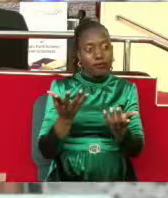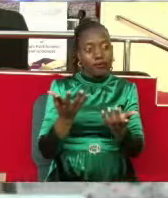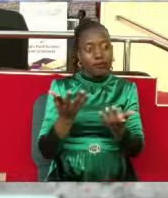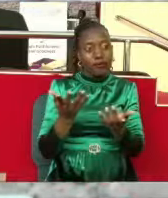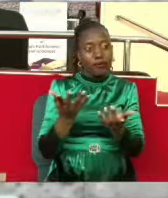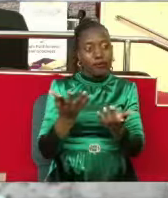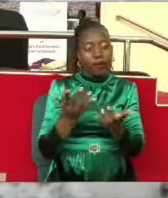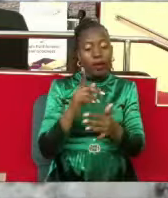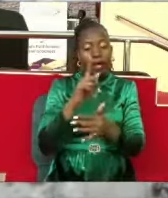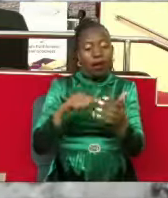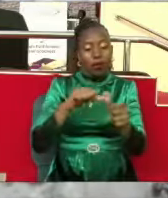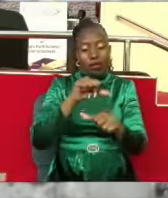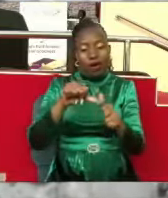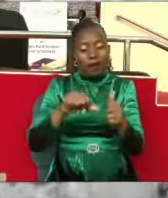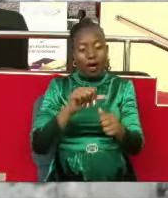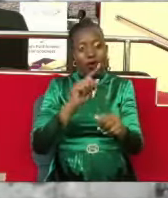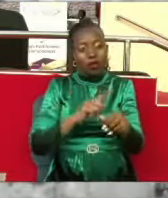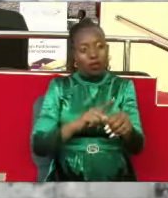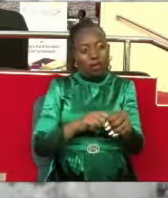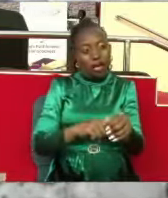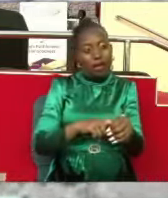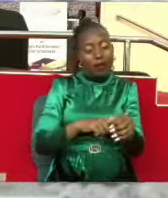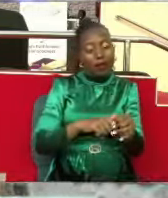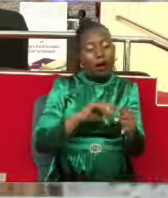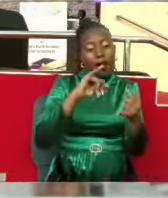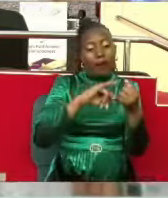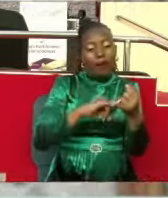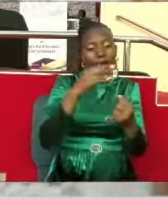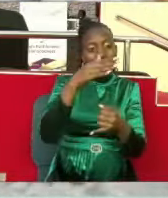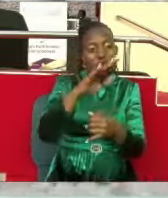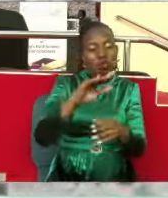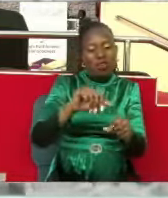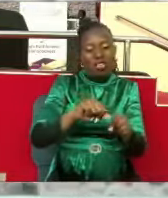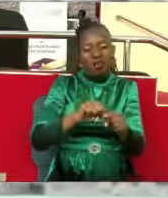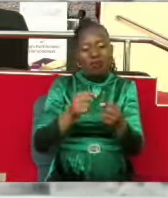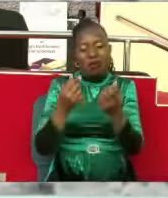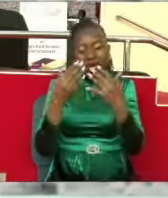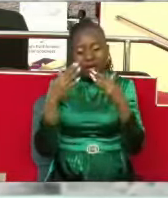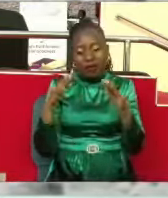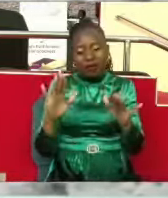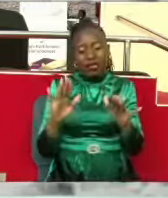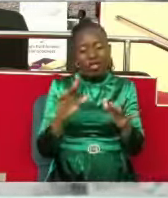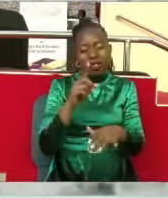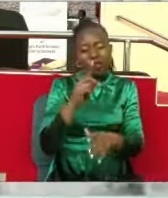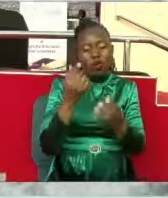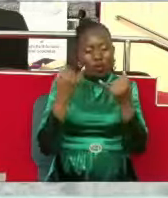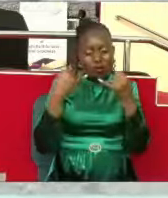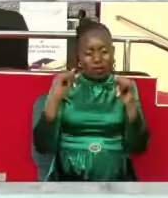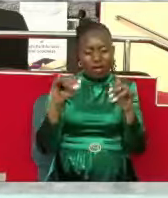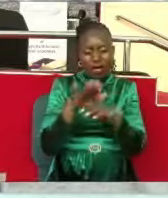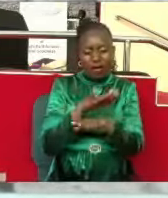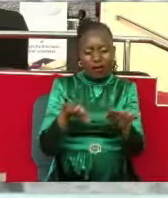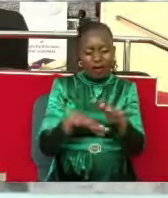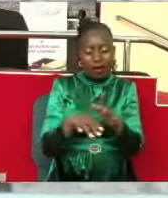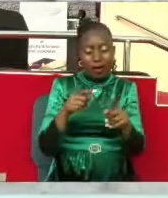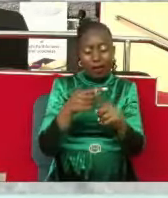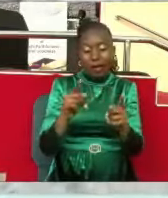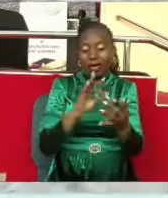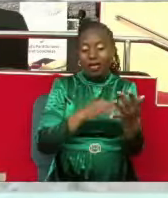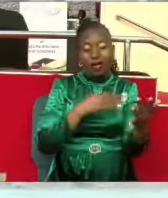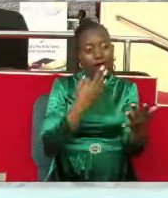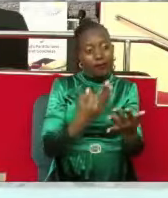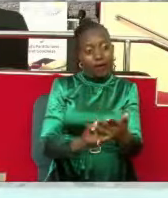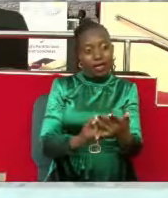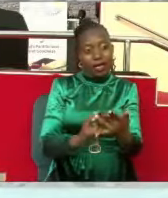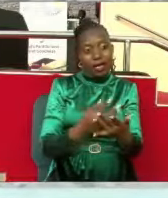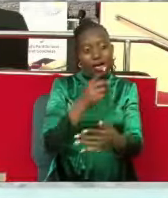that moment when your marriage has broken, you have tried all you know how to do but it failed anyway? Wakati ambapo umejaribu na ndoa yako